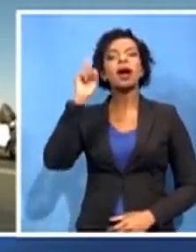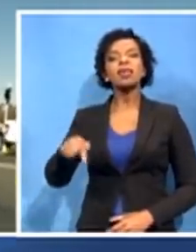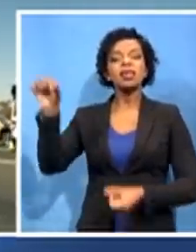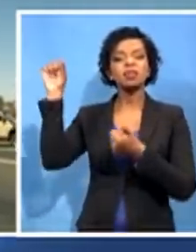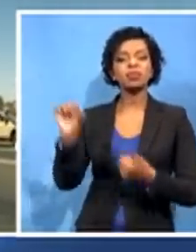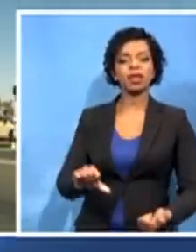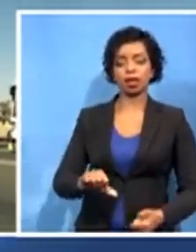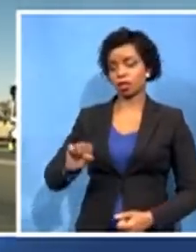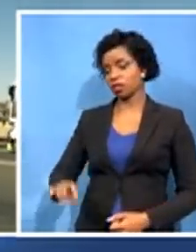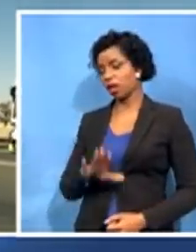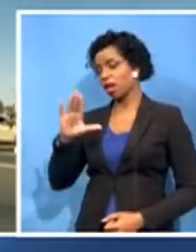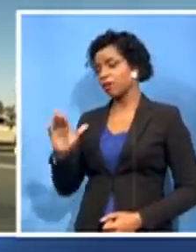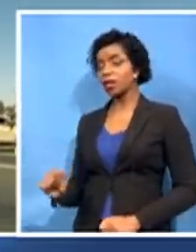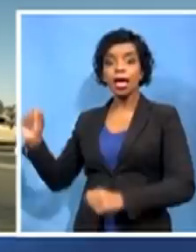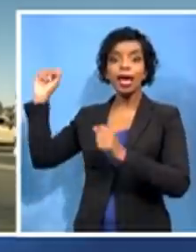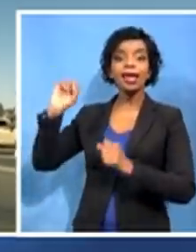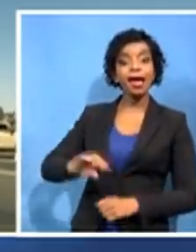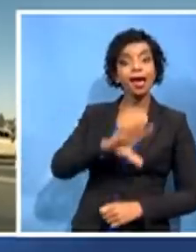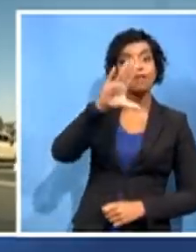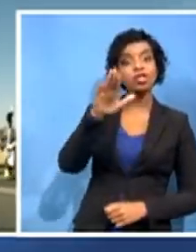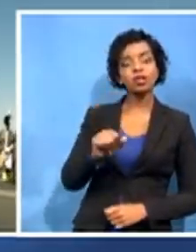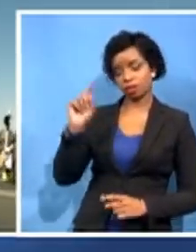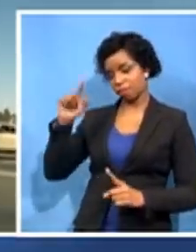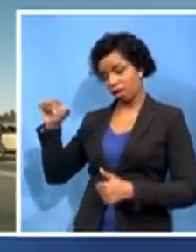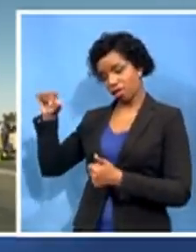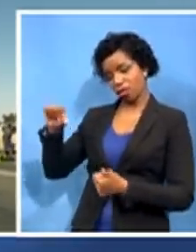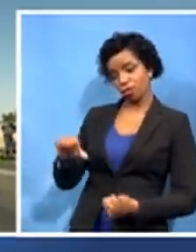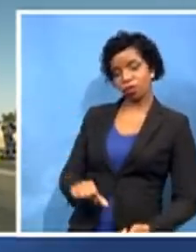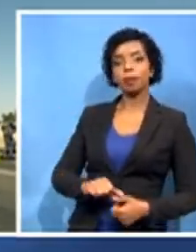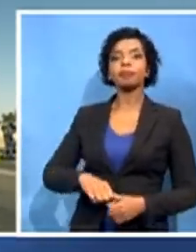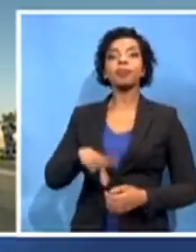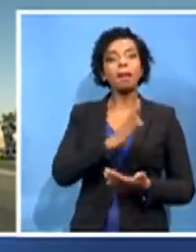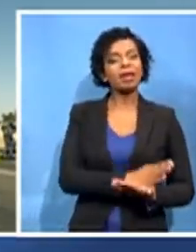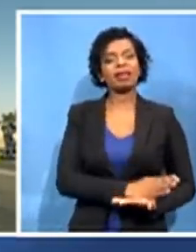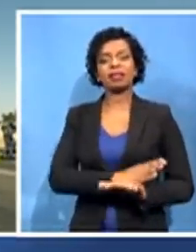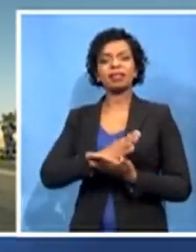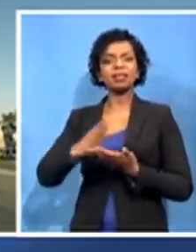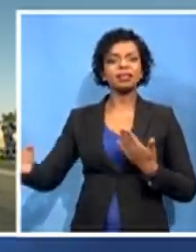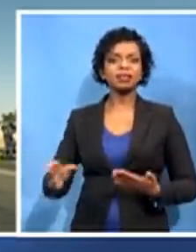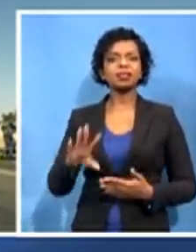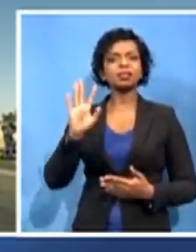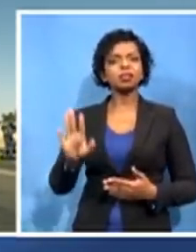Africa! Fatshe ka mmuso wa tono sa o kene mosebetsing fatshe!